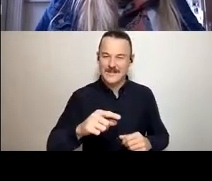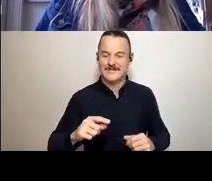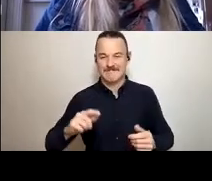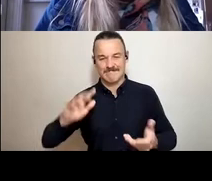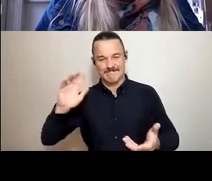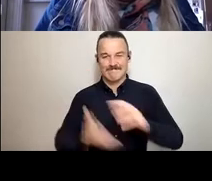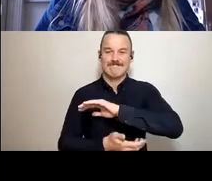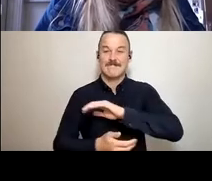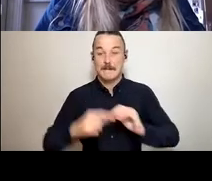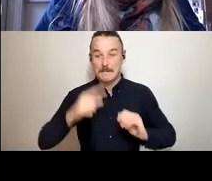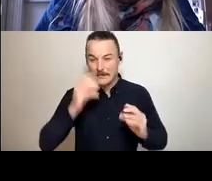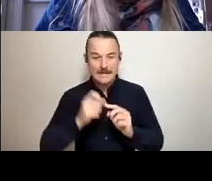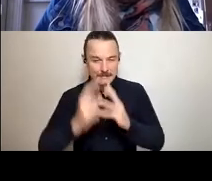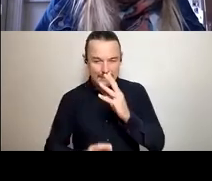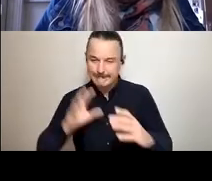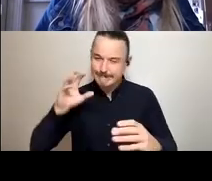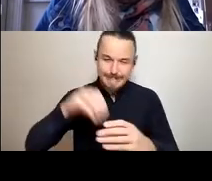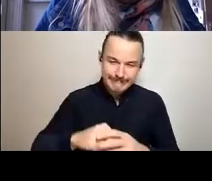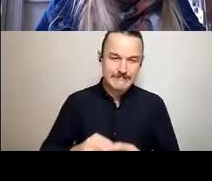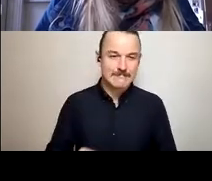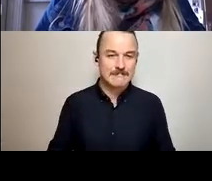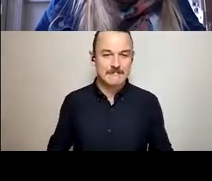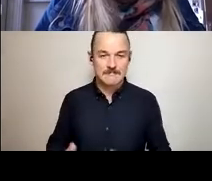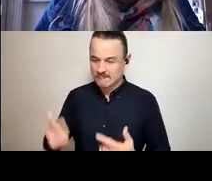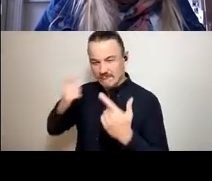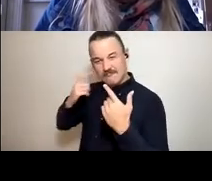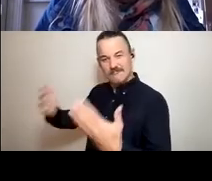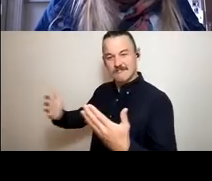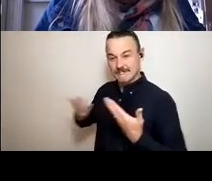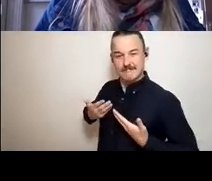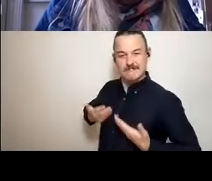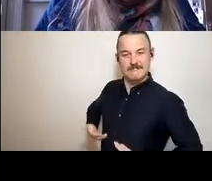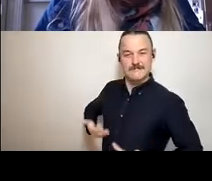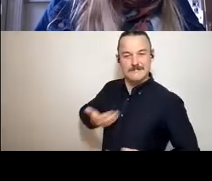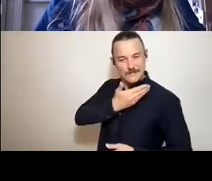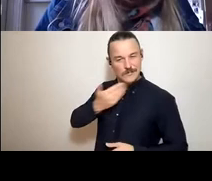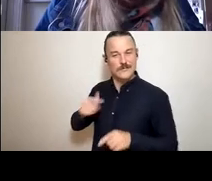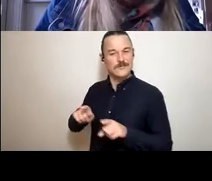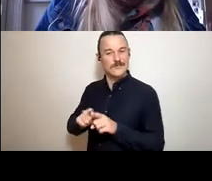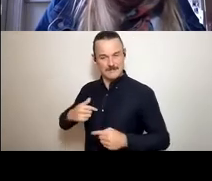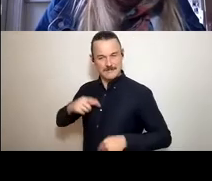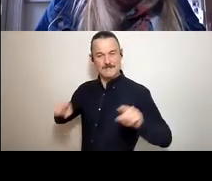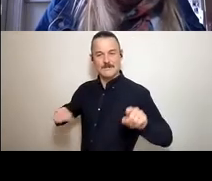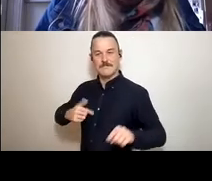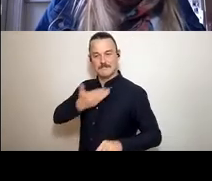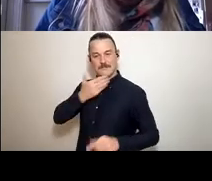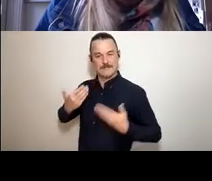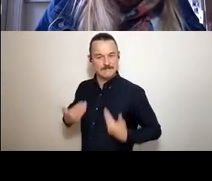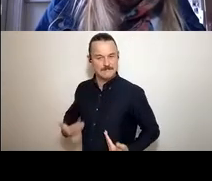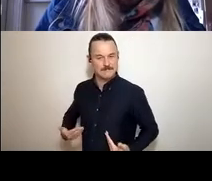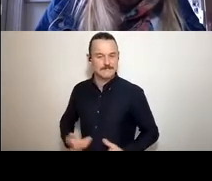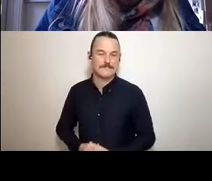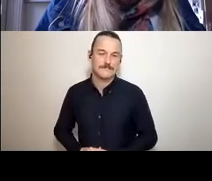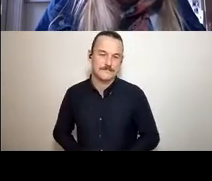bringing to the fore that beauty can be achieved through, you know, diversity. Let's go to the next